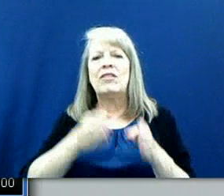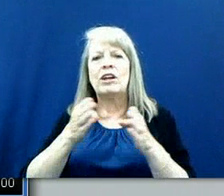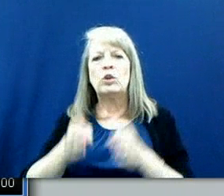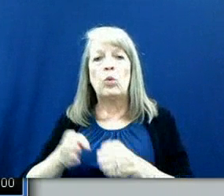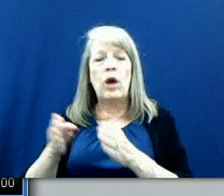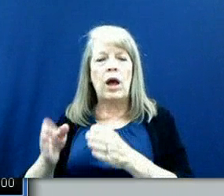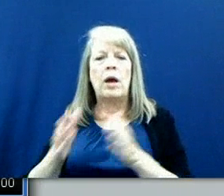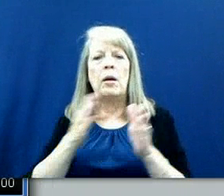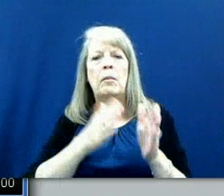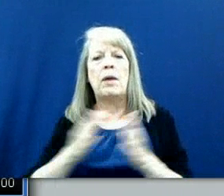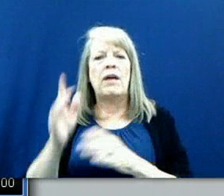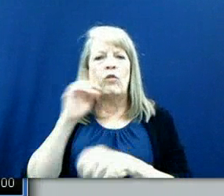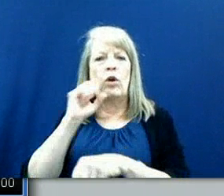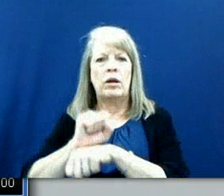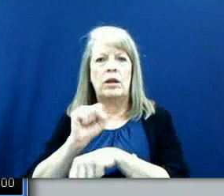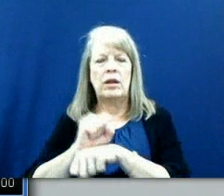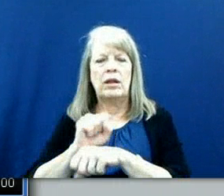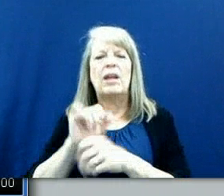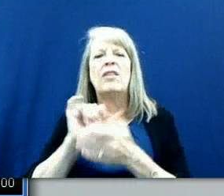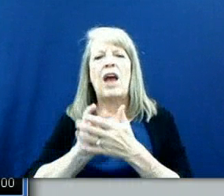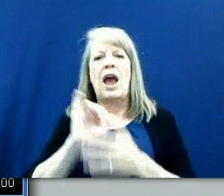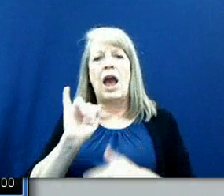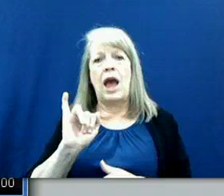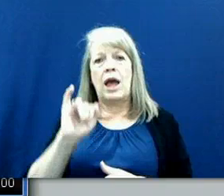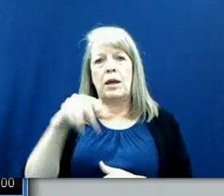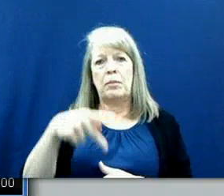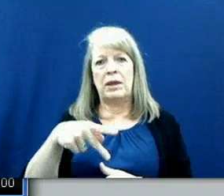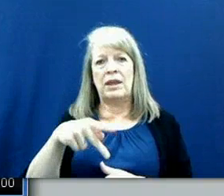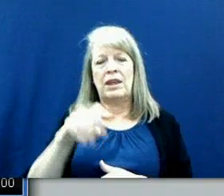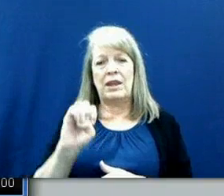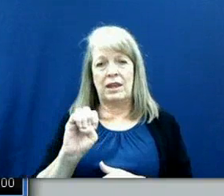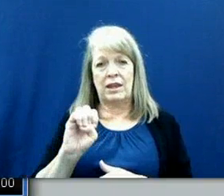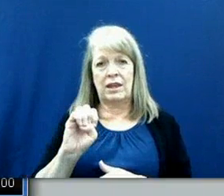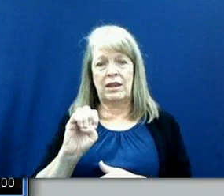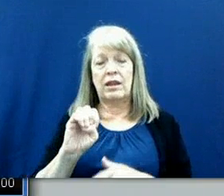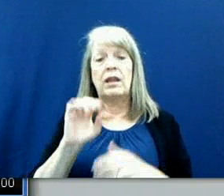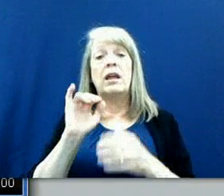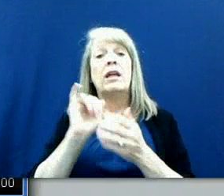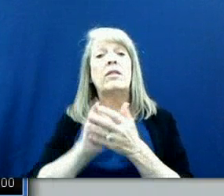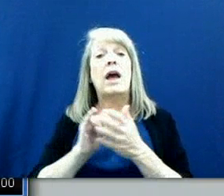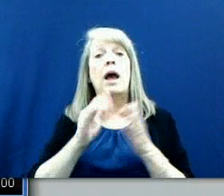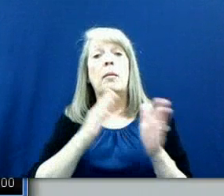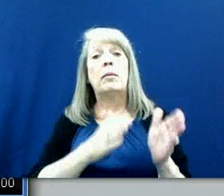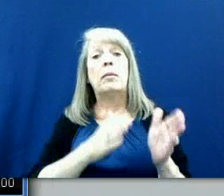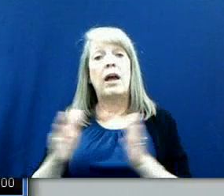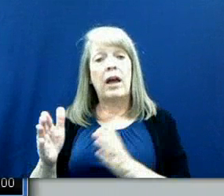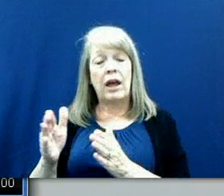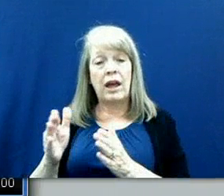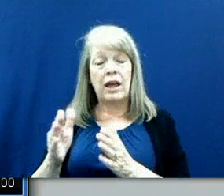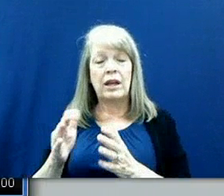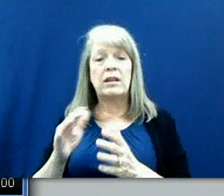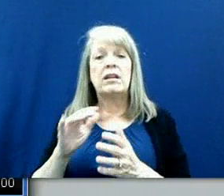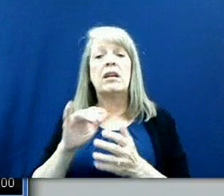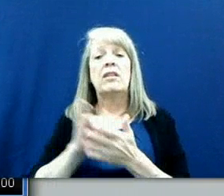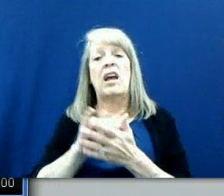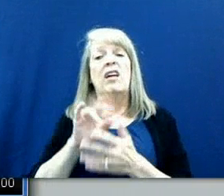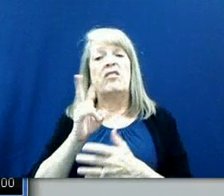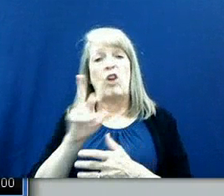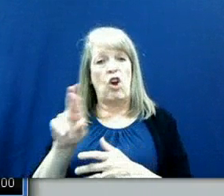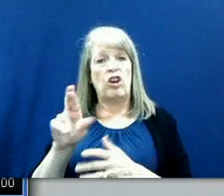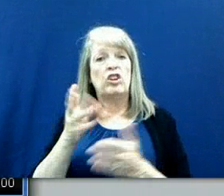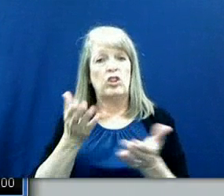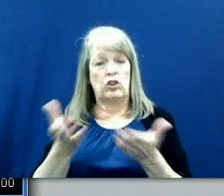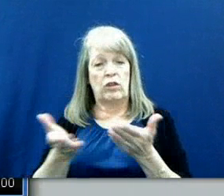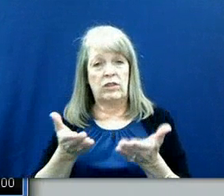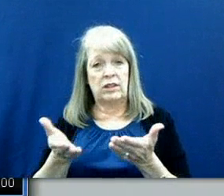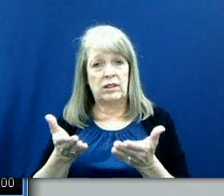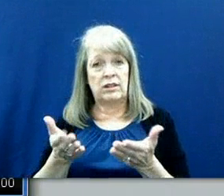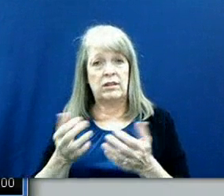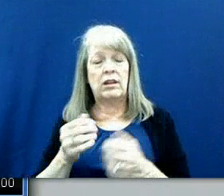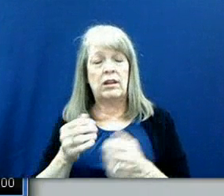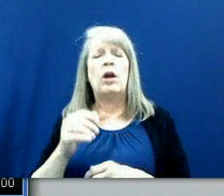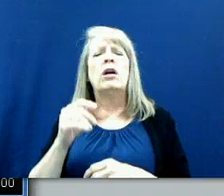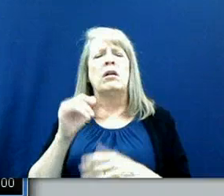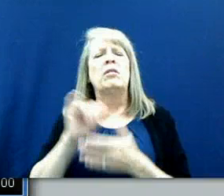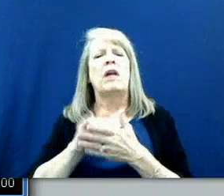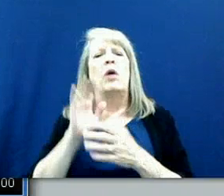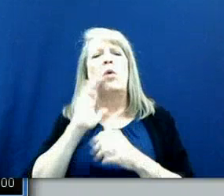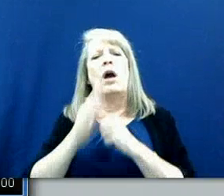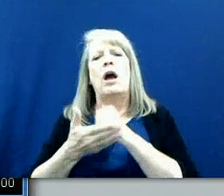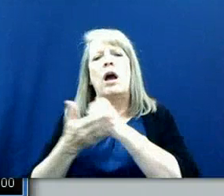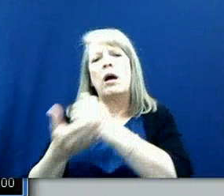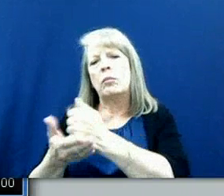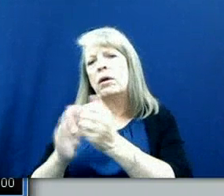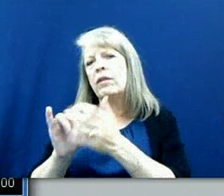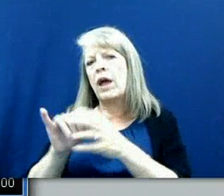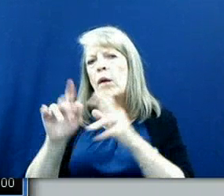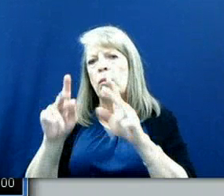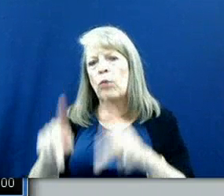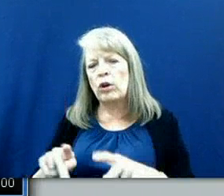for employment, or IPE. This plan of VR services will help the